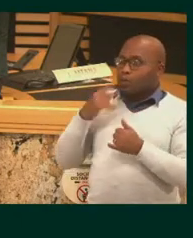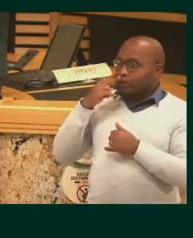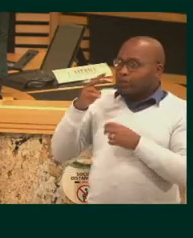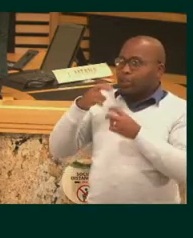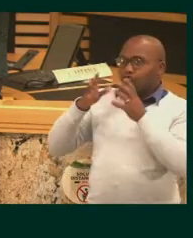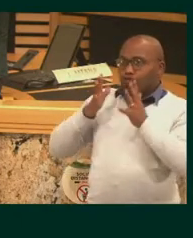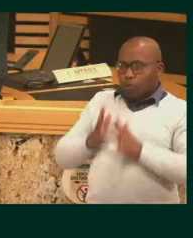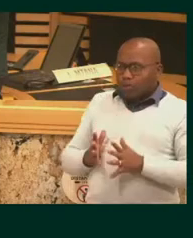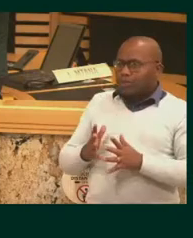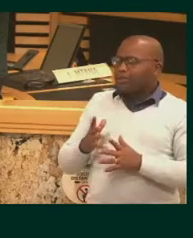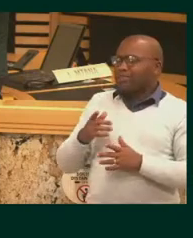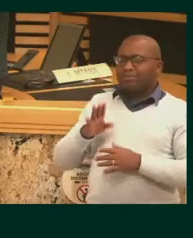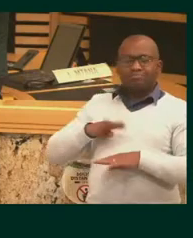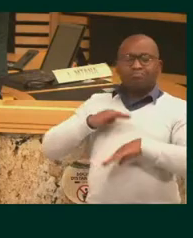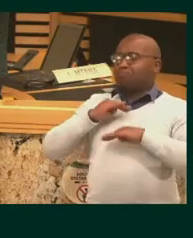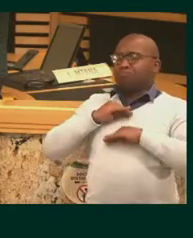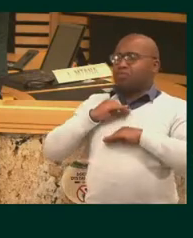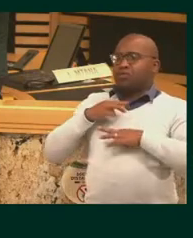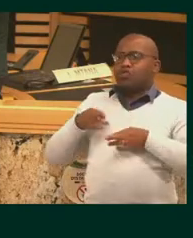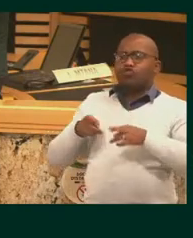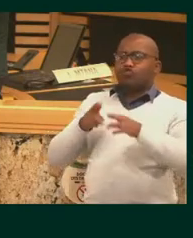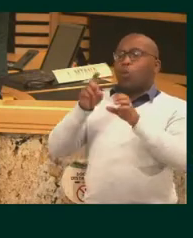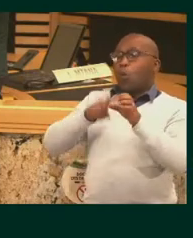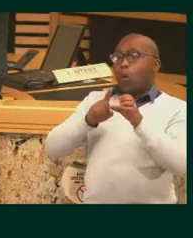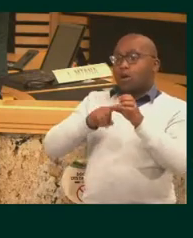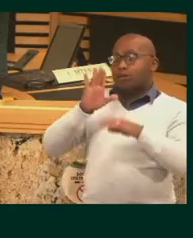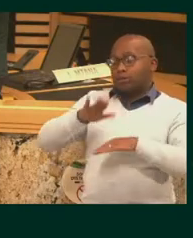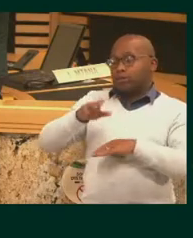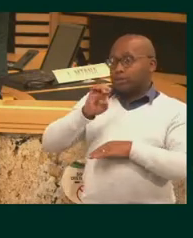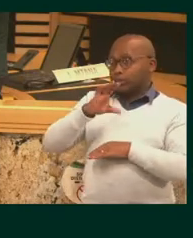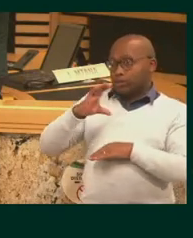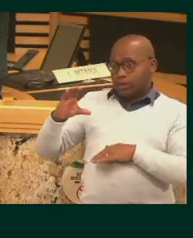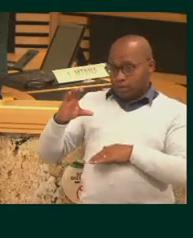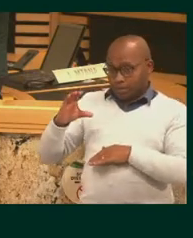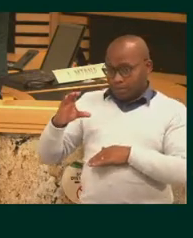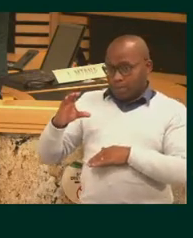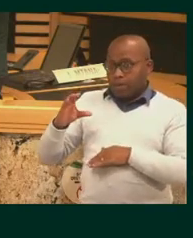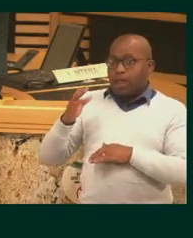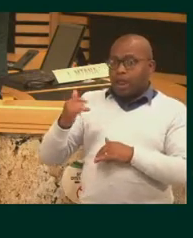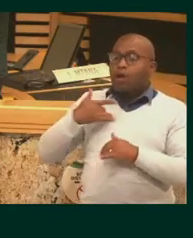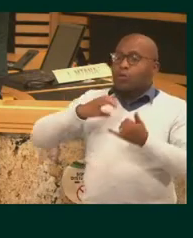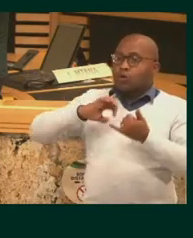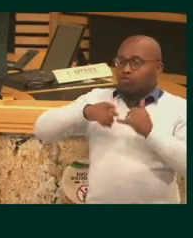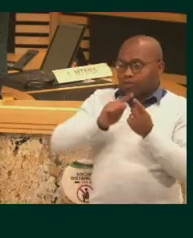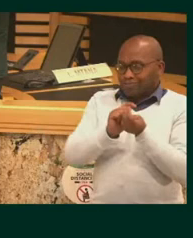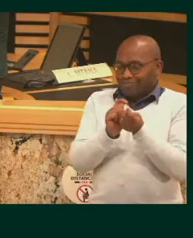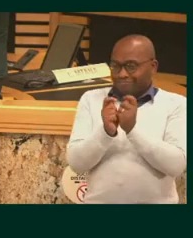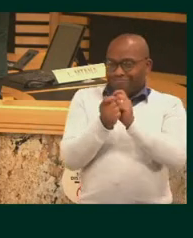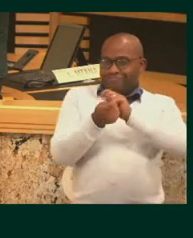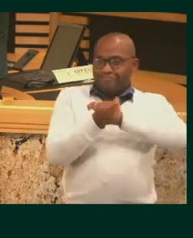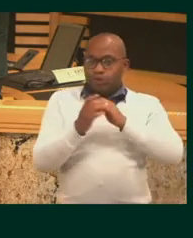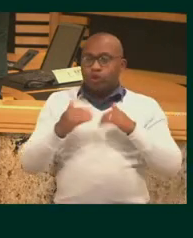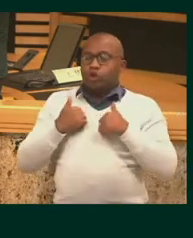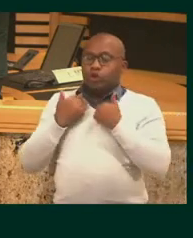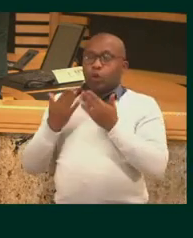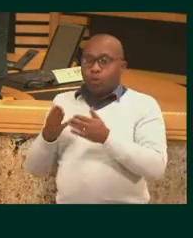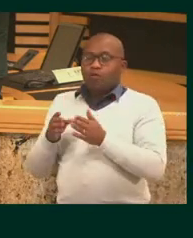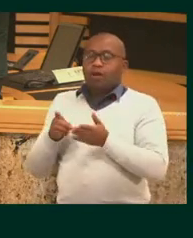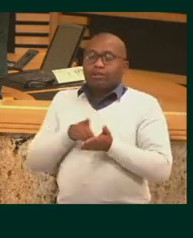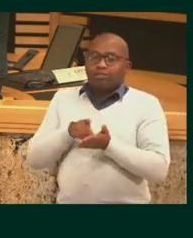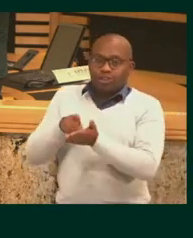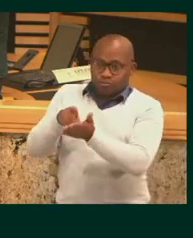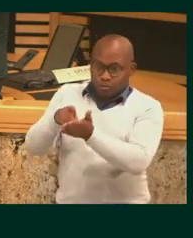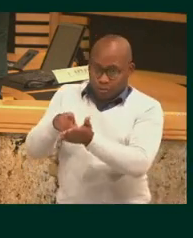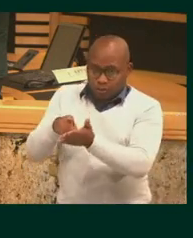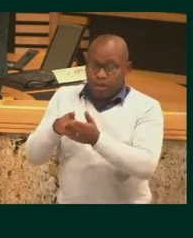emphasizes the dire need for Action signage plays a critical role in terms of attracting visitors providing directions and educating The